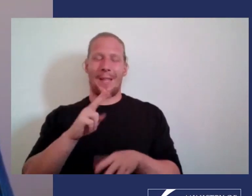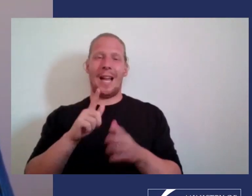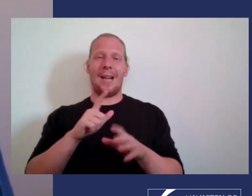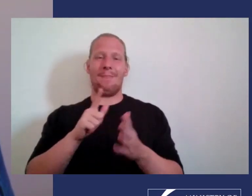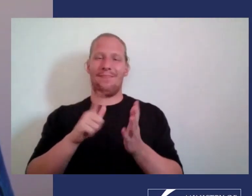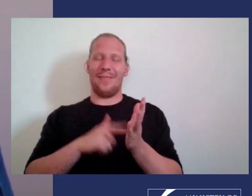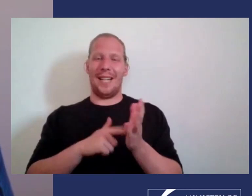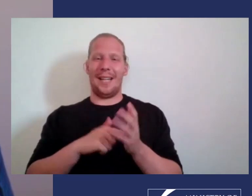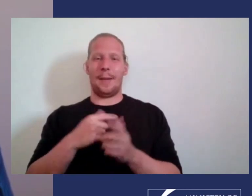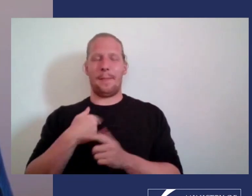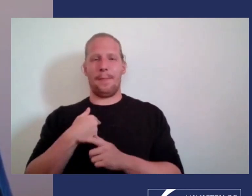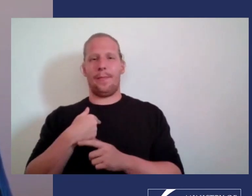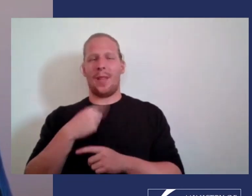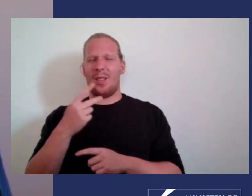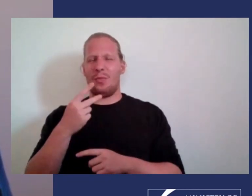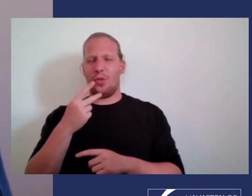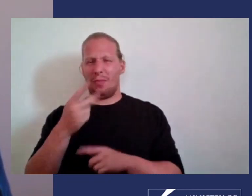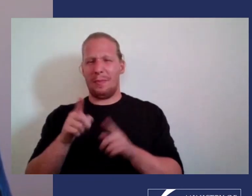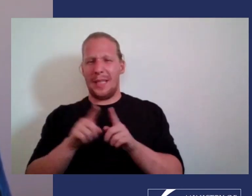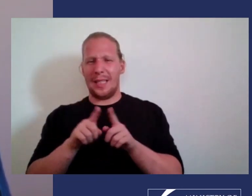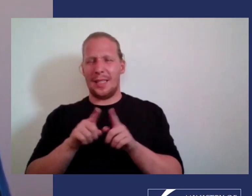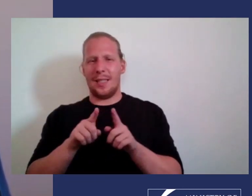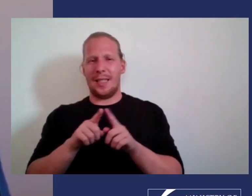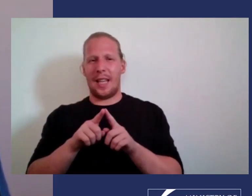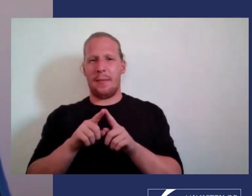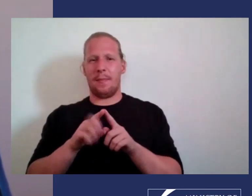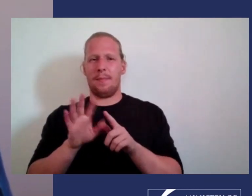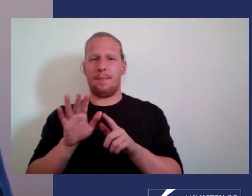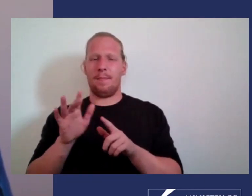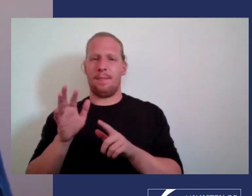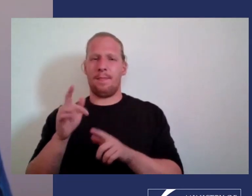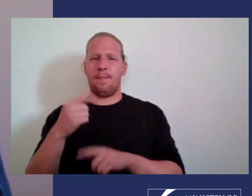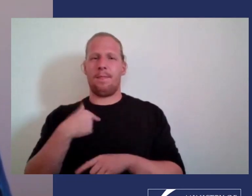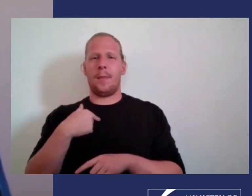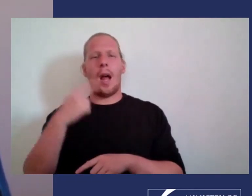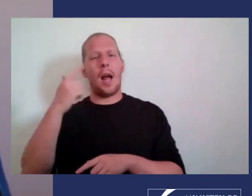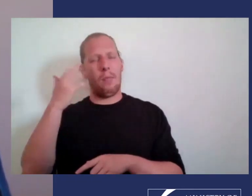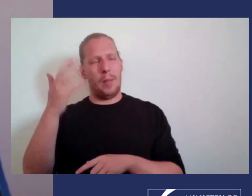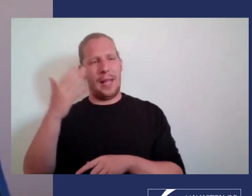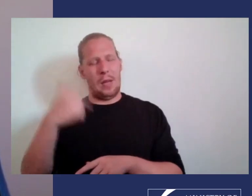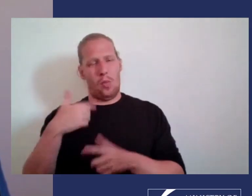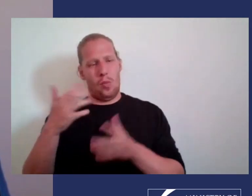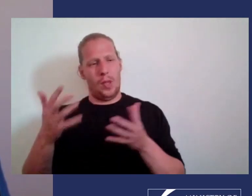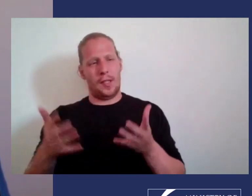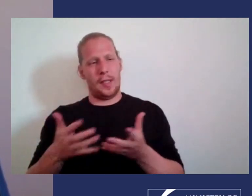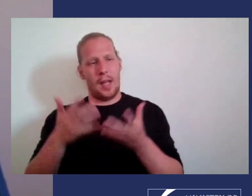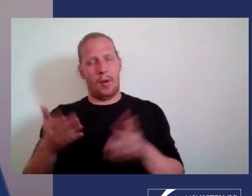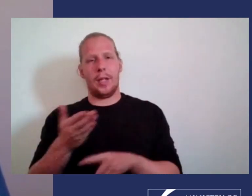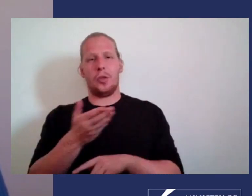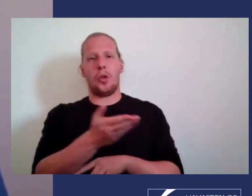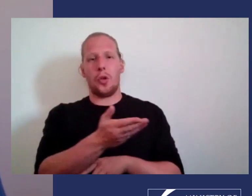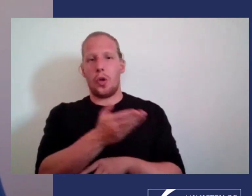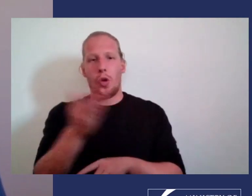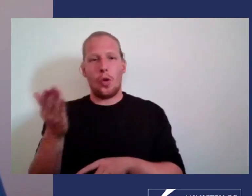I think just echoing those same thoughts, and I think that I would encourage you to